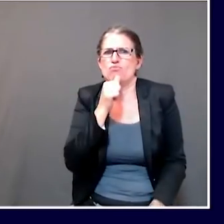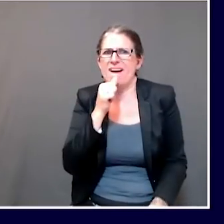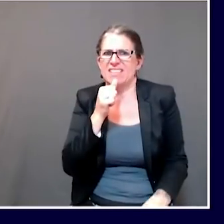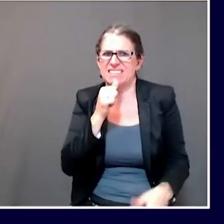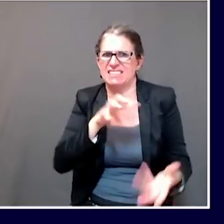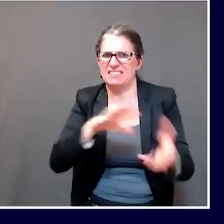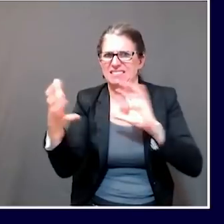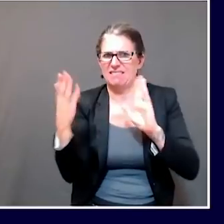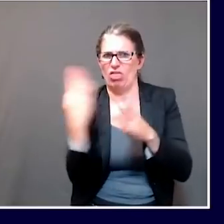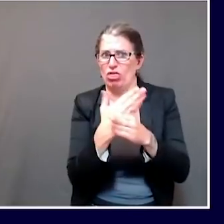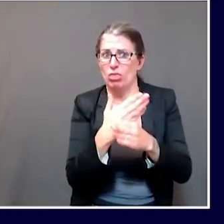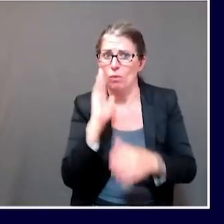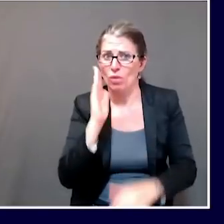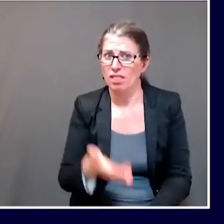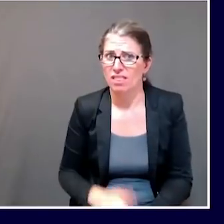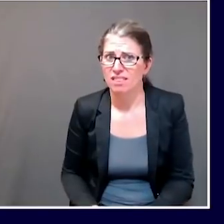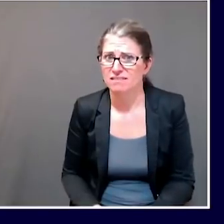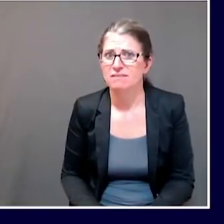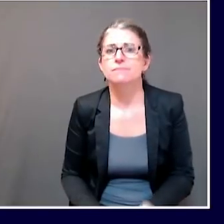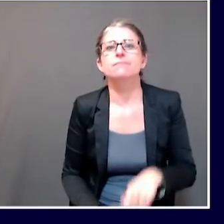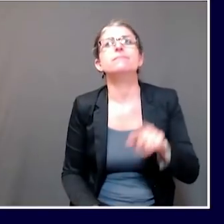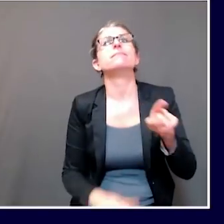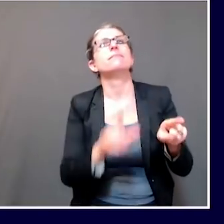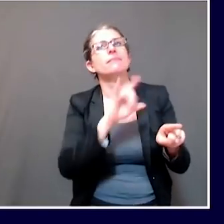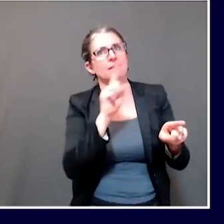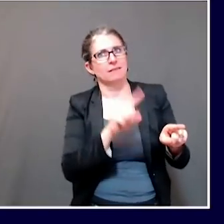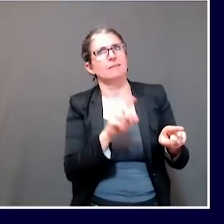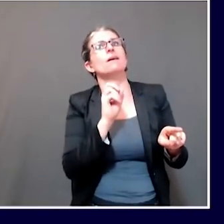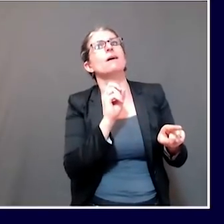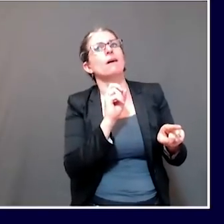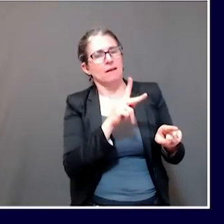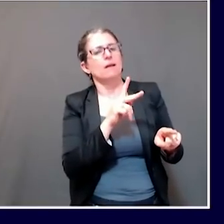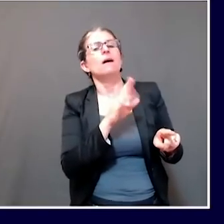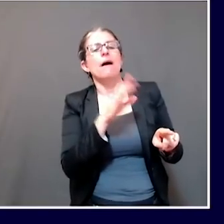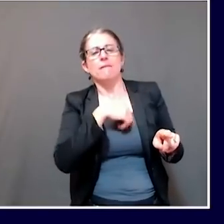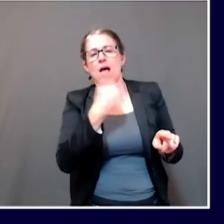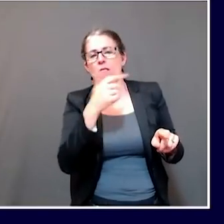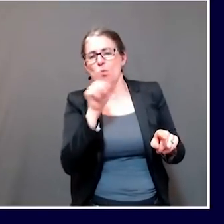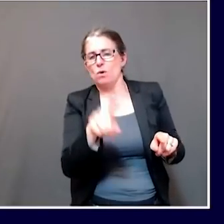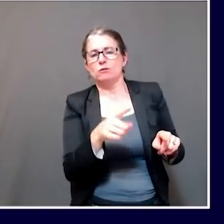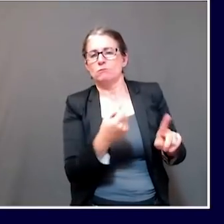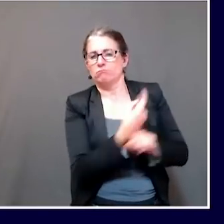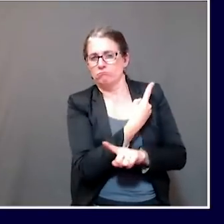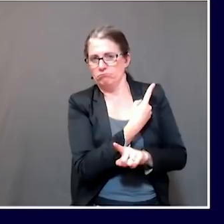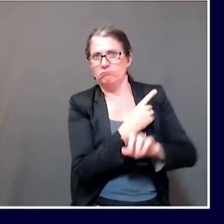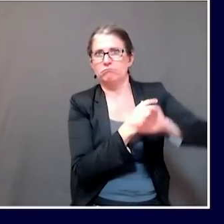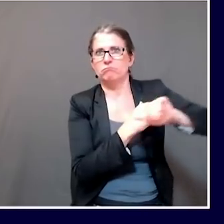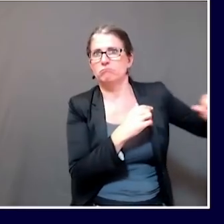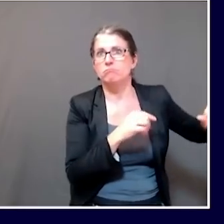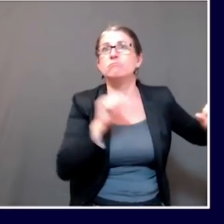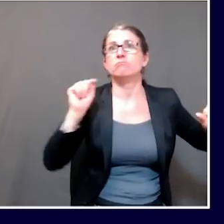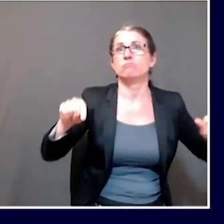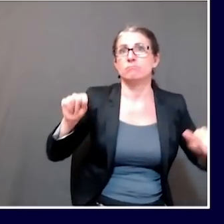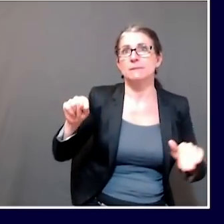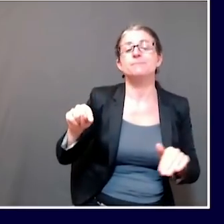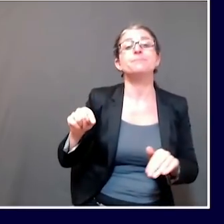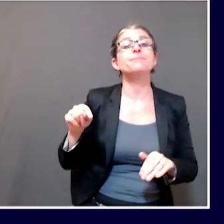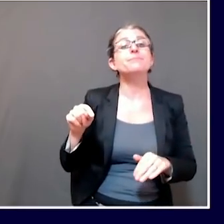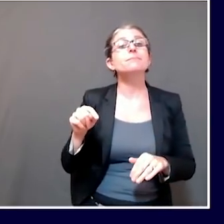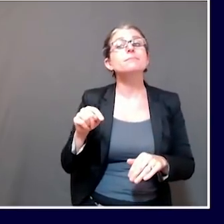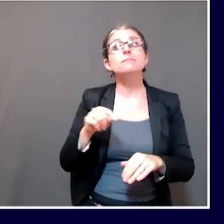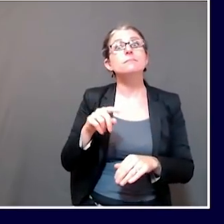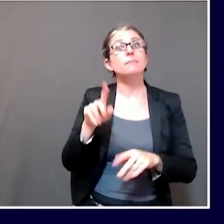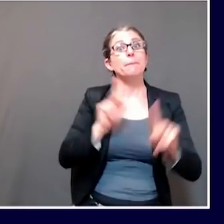question, if I may, and then I'll step down. I was glad you mentioned hospitalizations today. That was my other question. Do you have